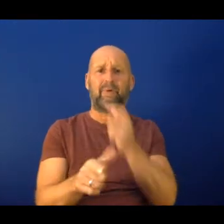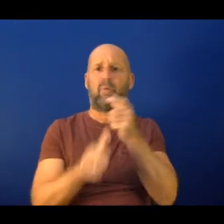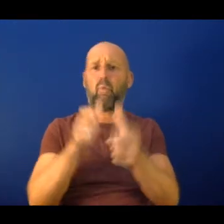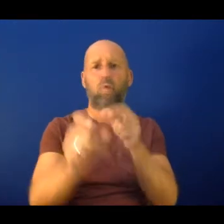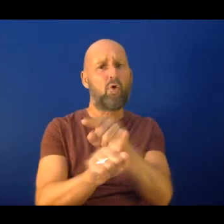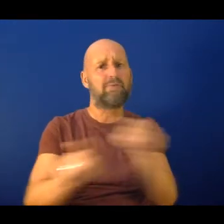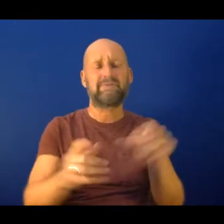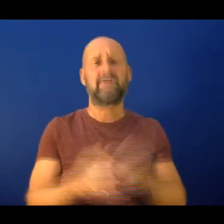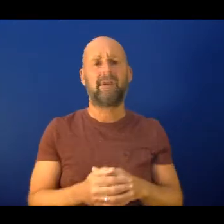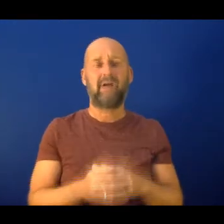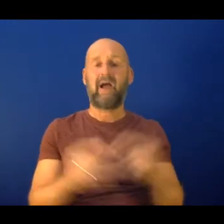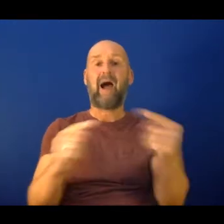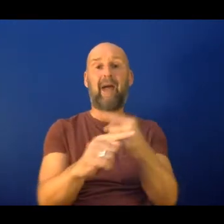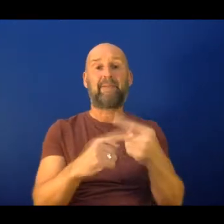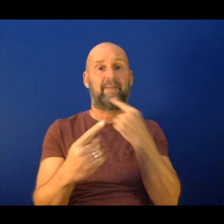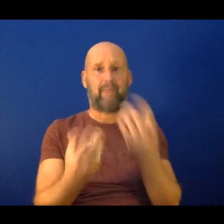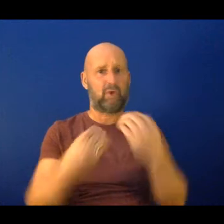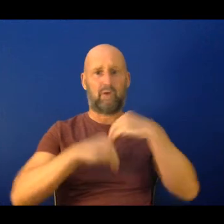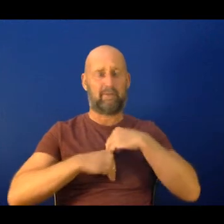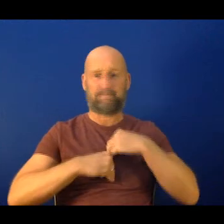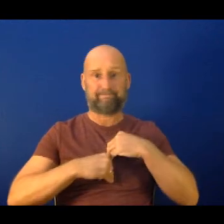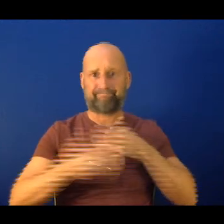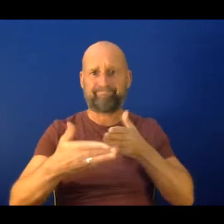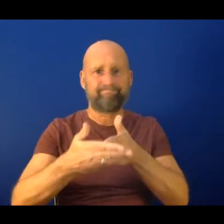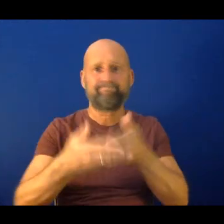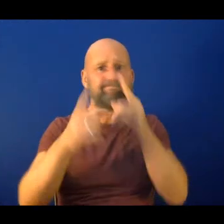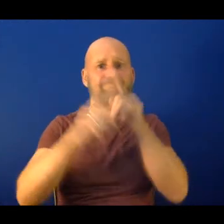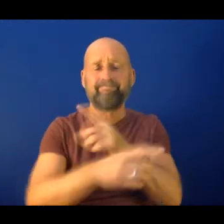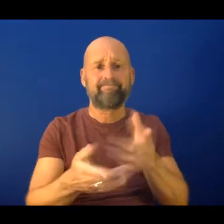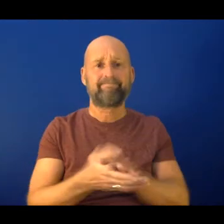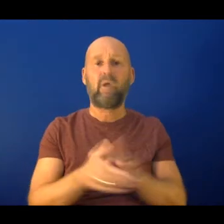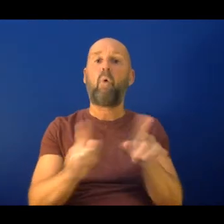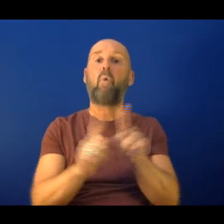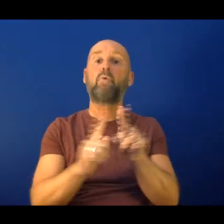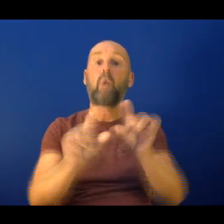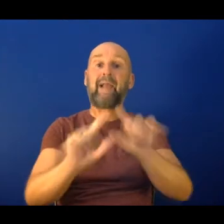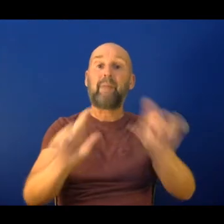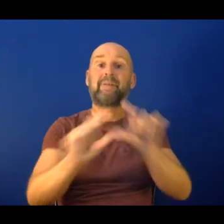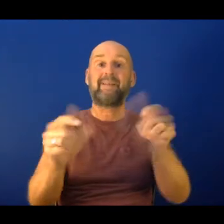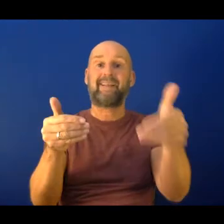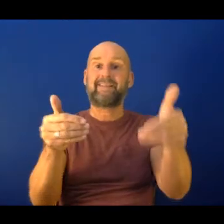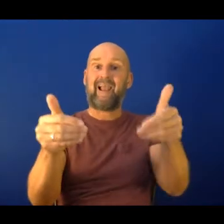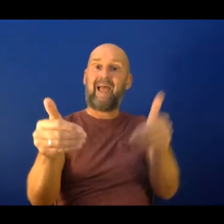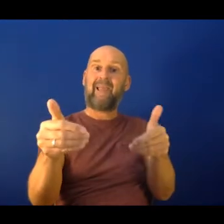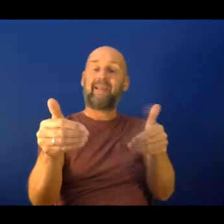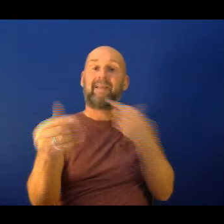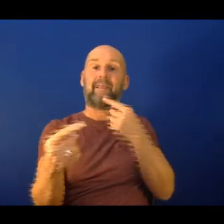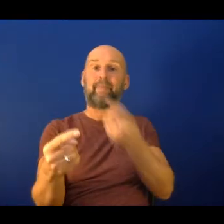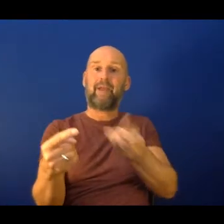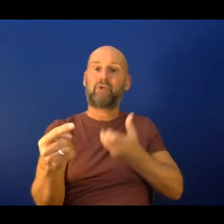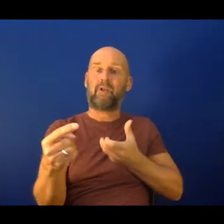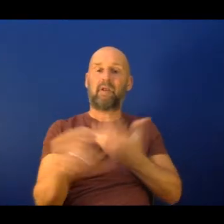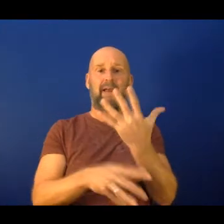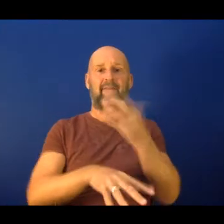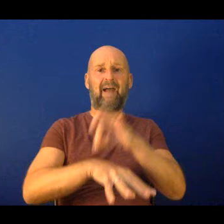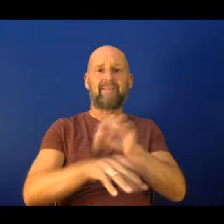So sometimes I miss out information, or there's that delay thing as well, that you get information 5 seconds later